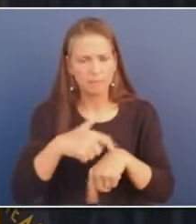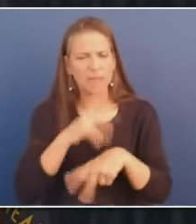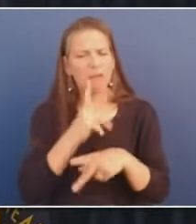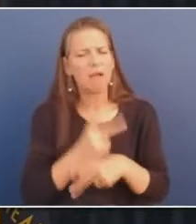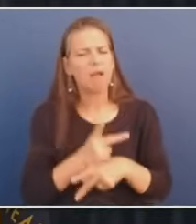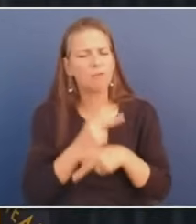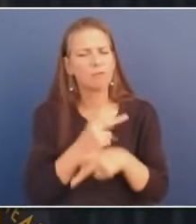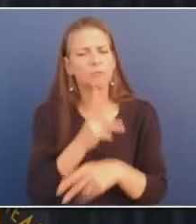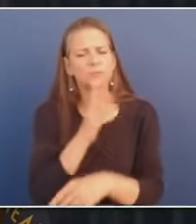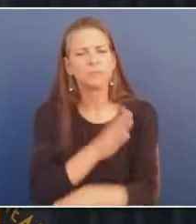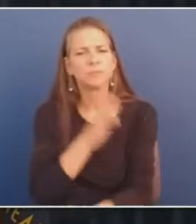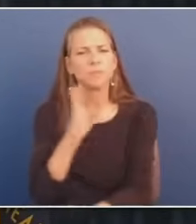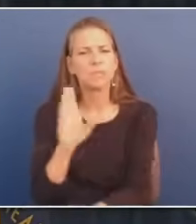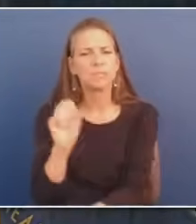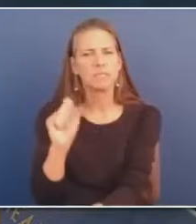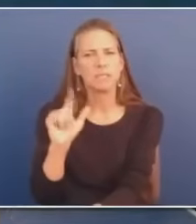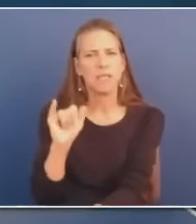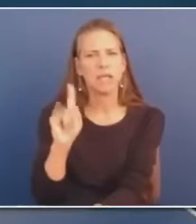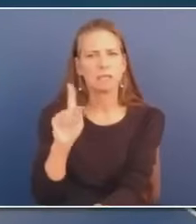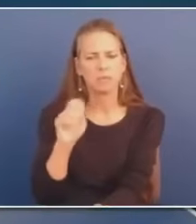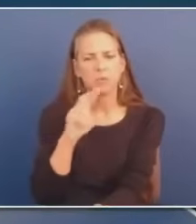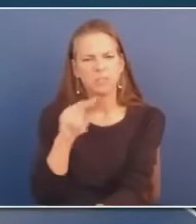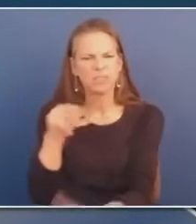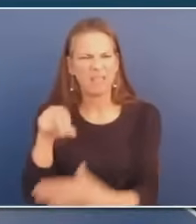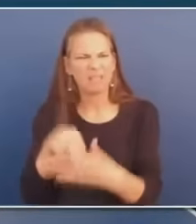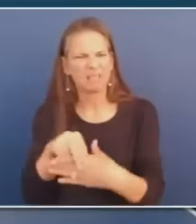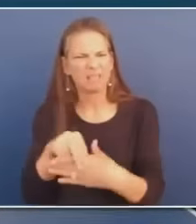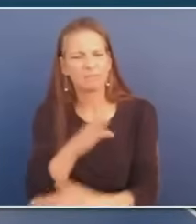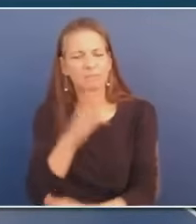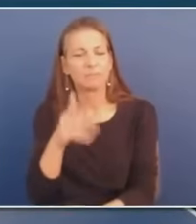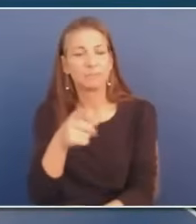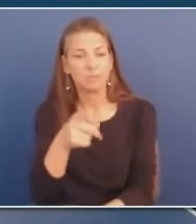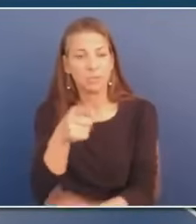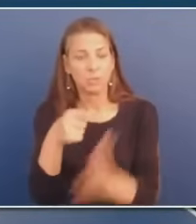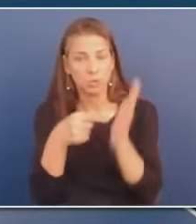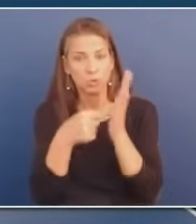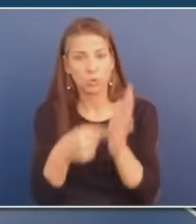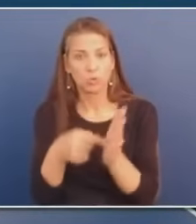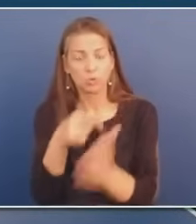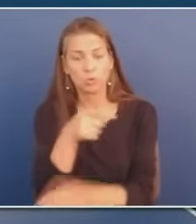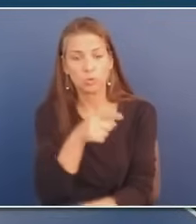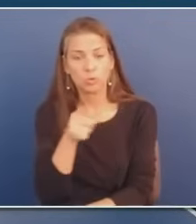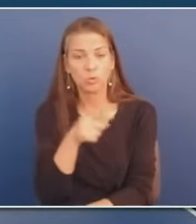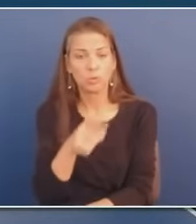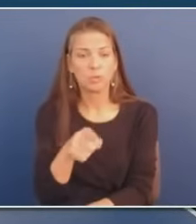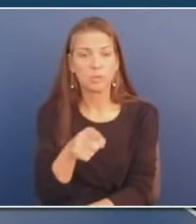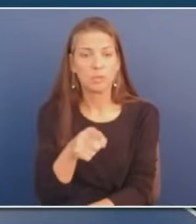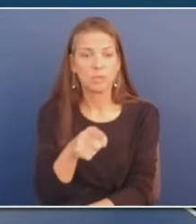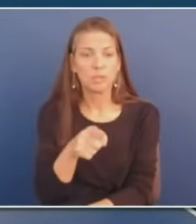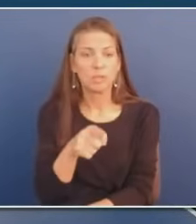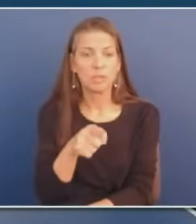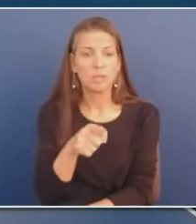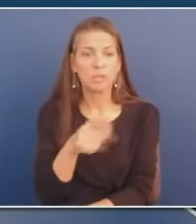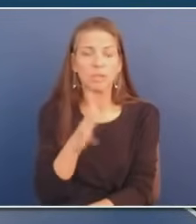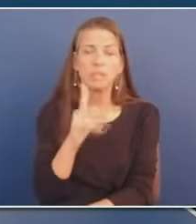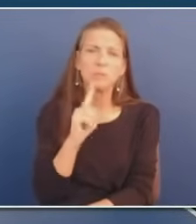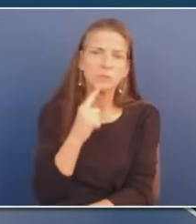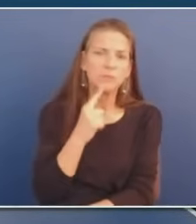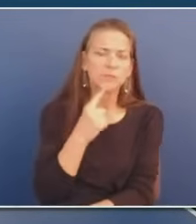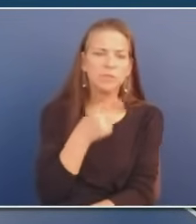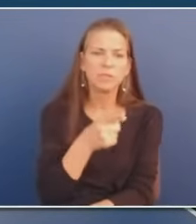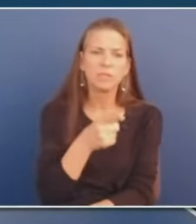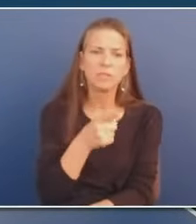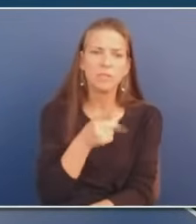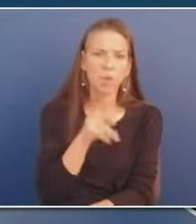slide. Again, this shows you exactly how significant of an event we are looking